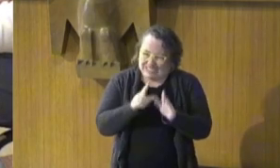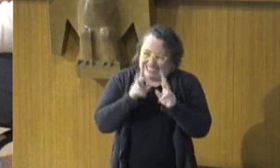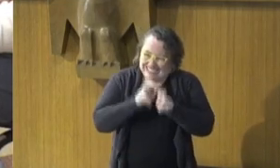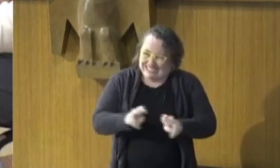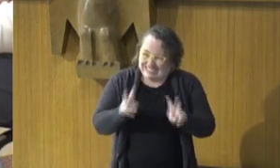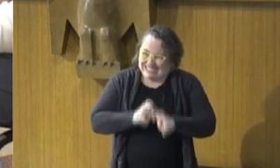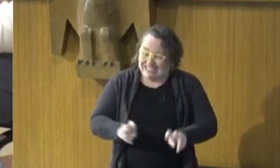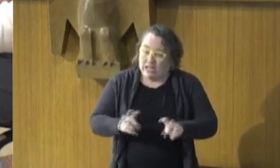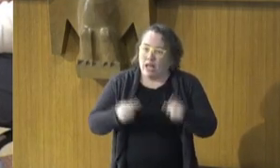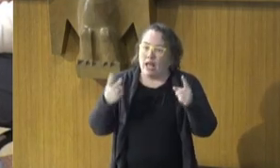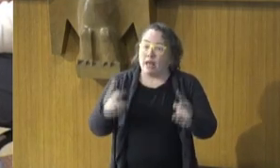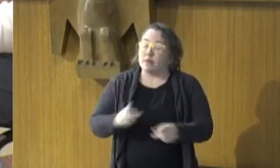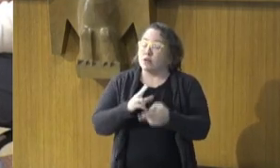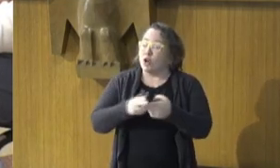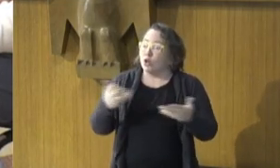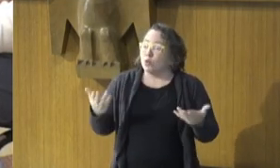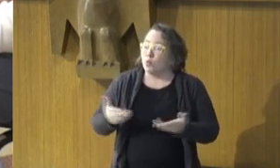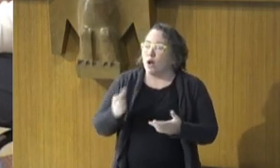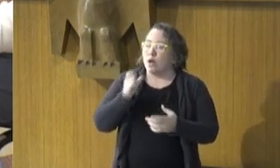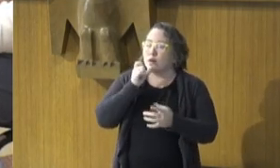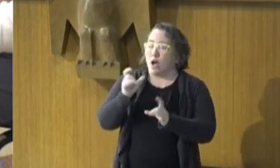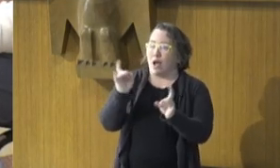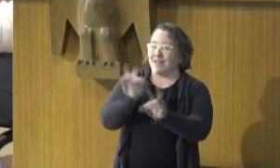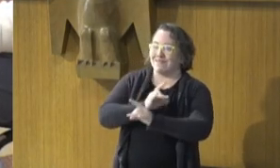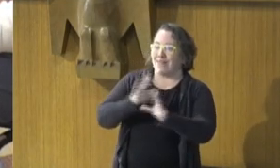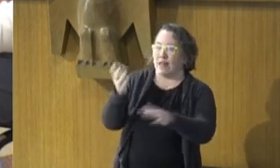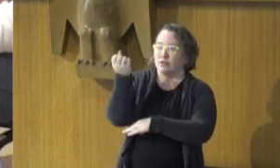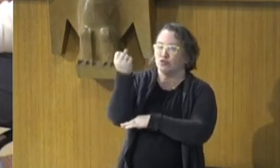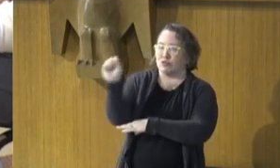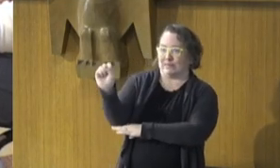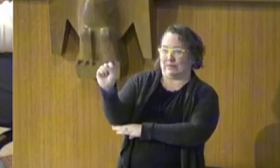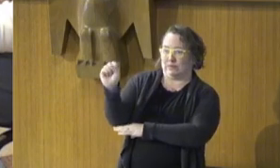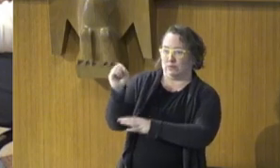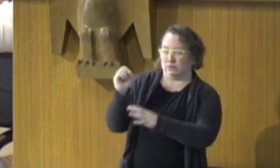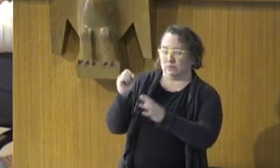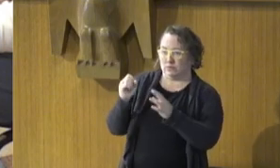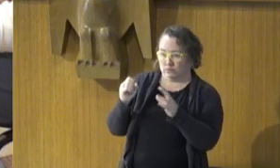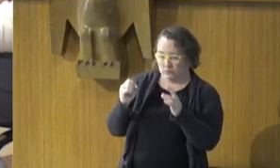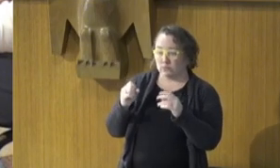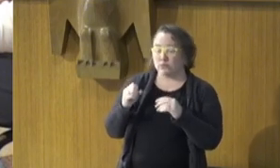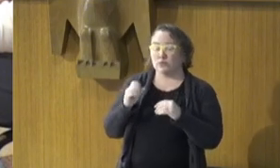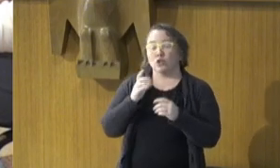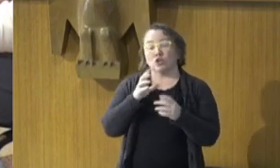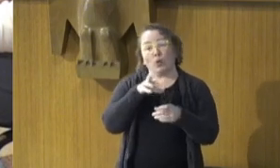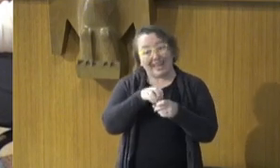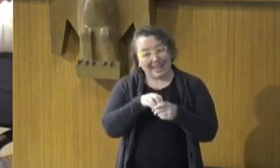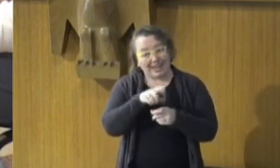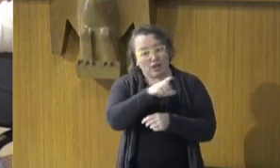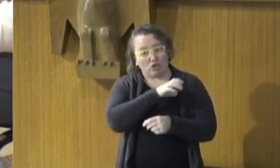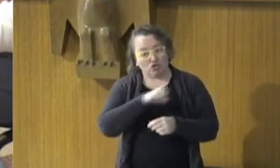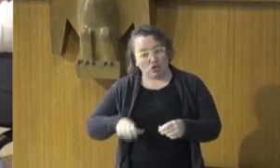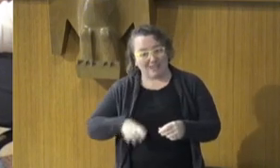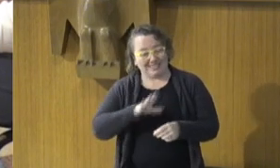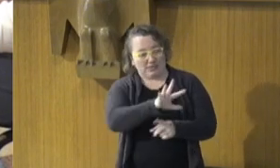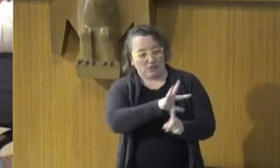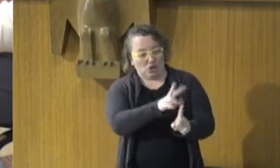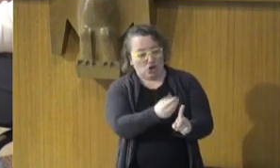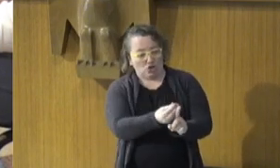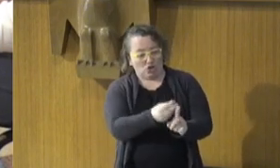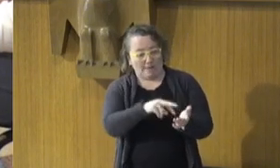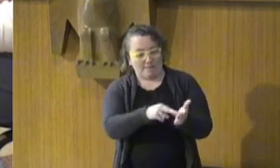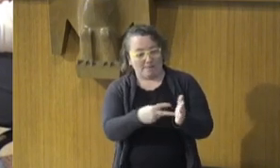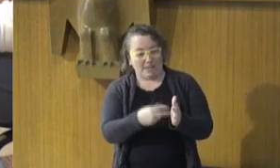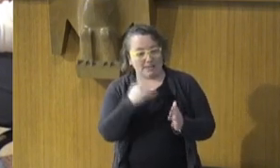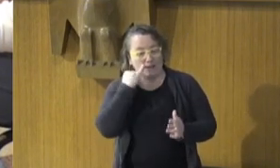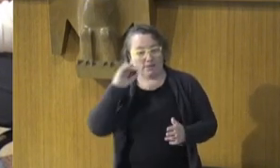nonviolent resistance. So when he's saying, if someone slaps you, turn the other cheek, in his culture, if someone slaps you, they're going to use their right hand. And if you